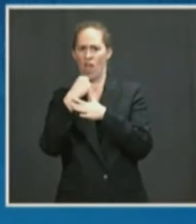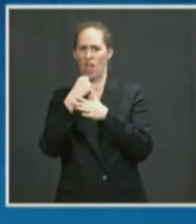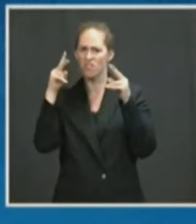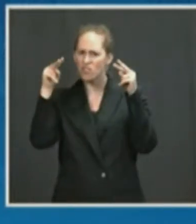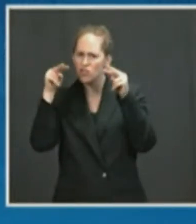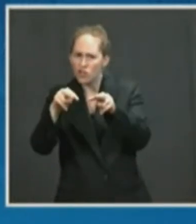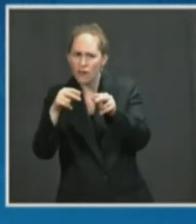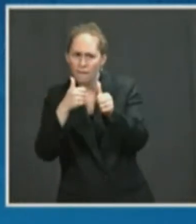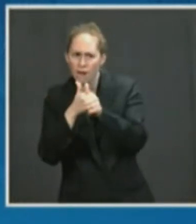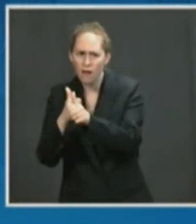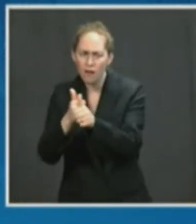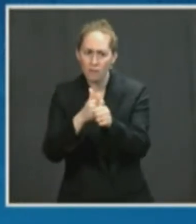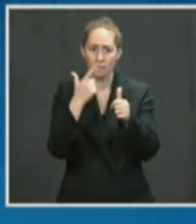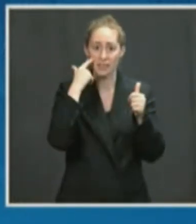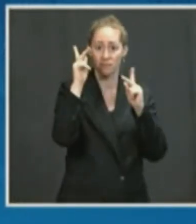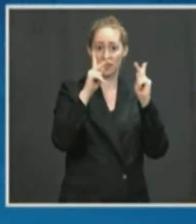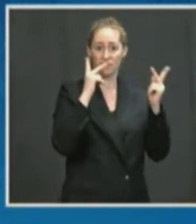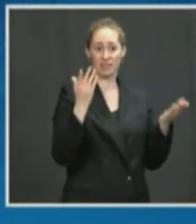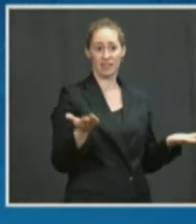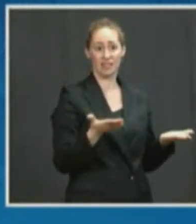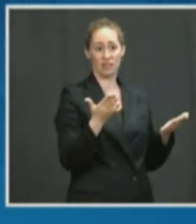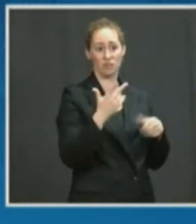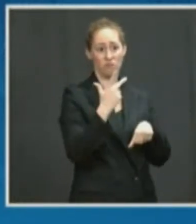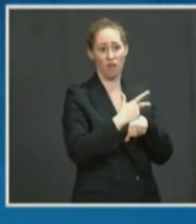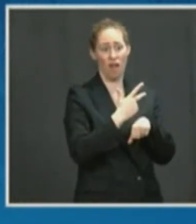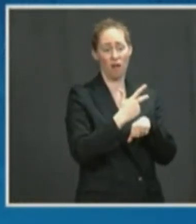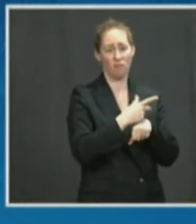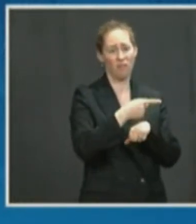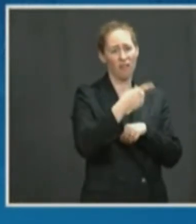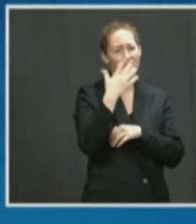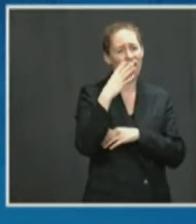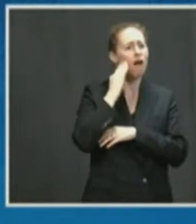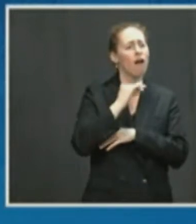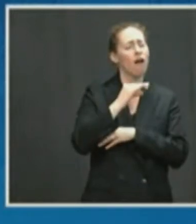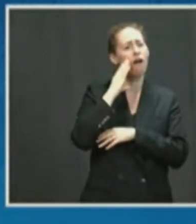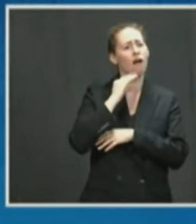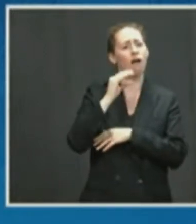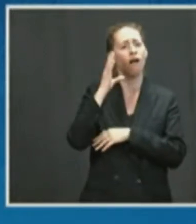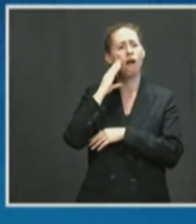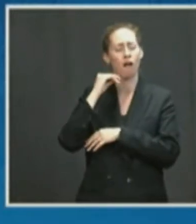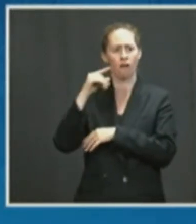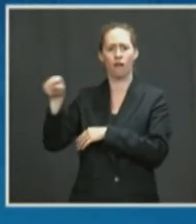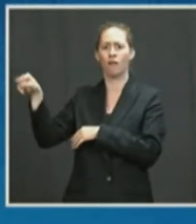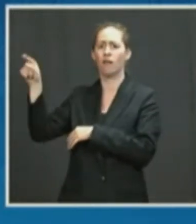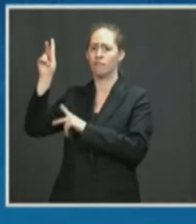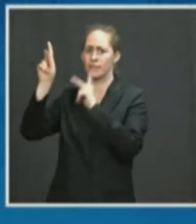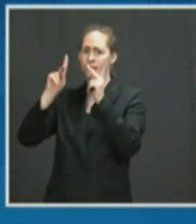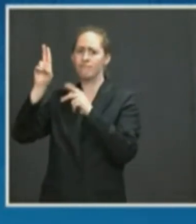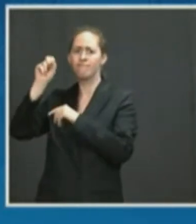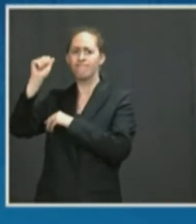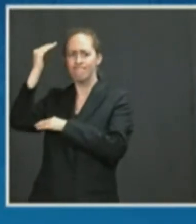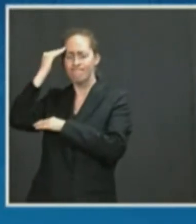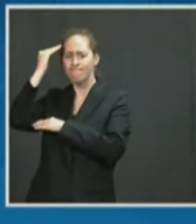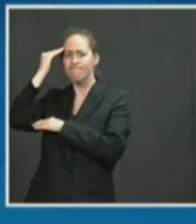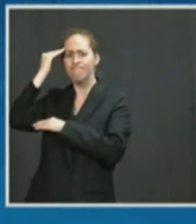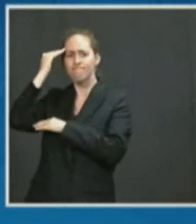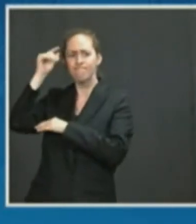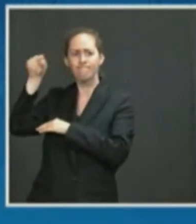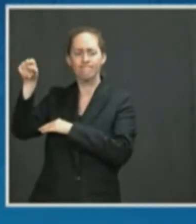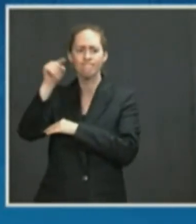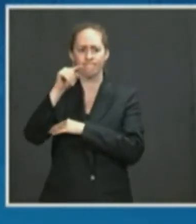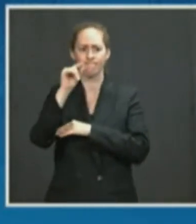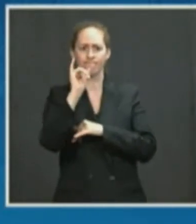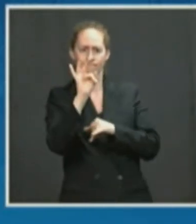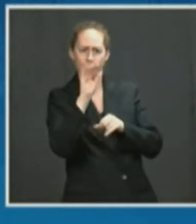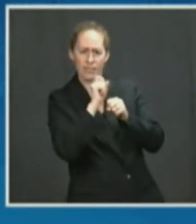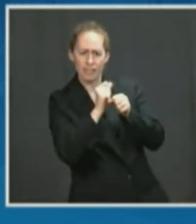know well, and the people of the United States understand well. If we are to be effective, if we are to be true to our principles,